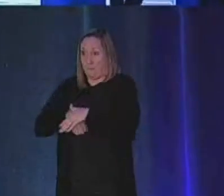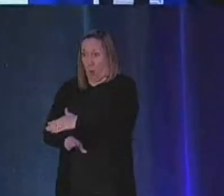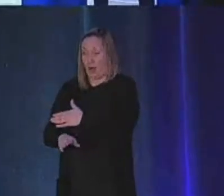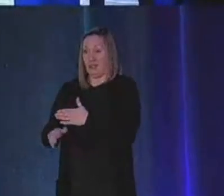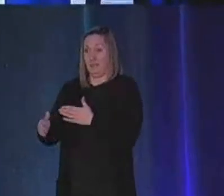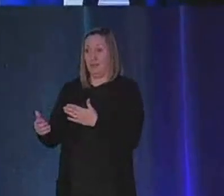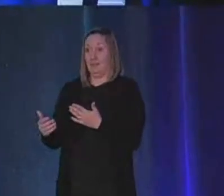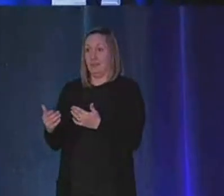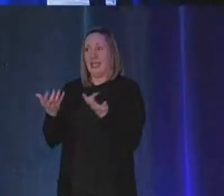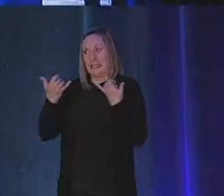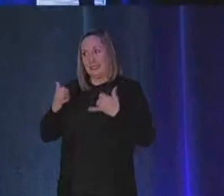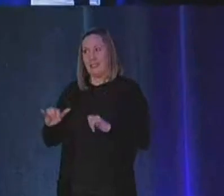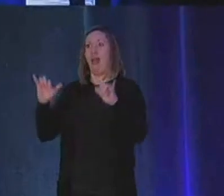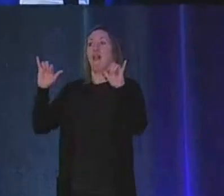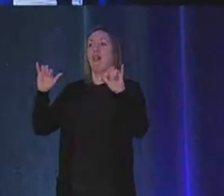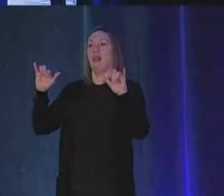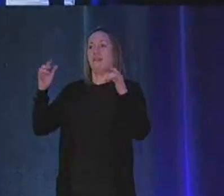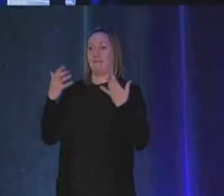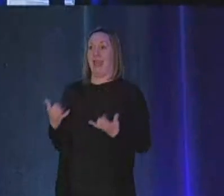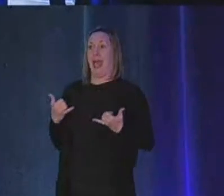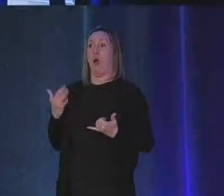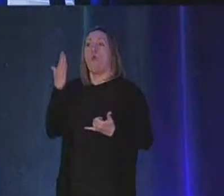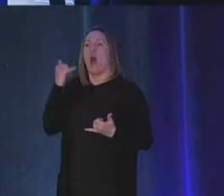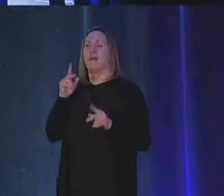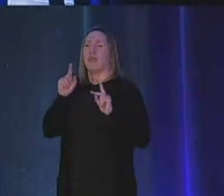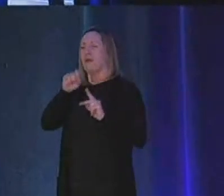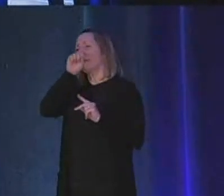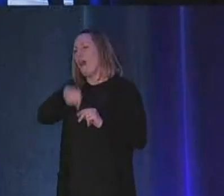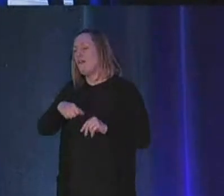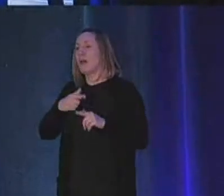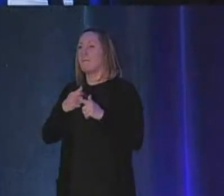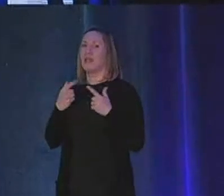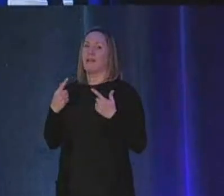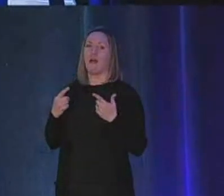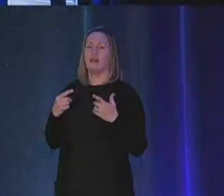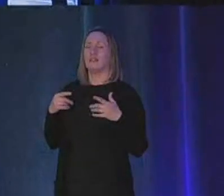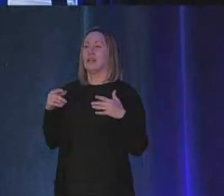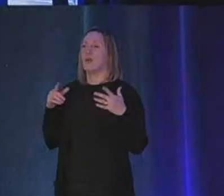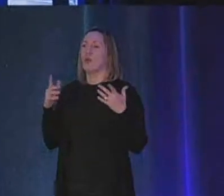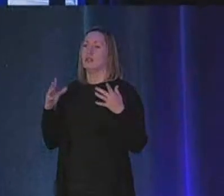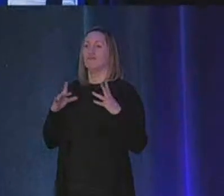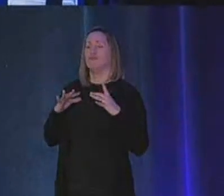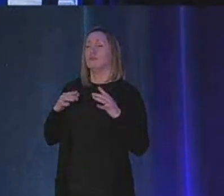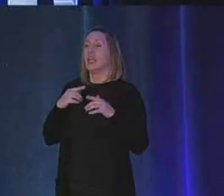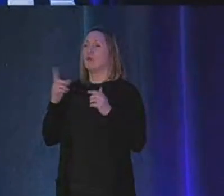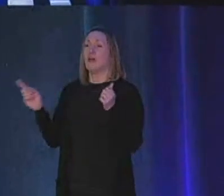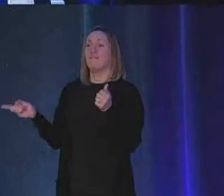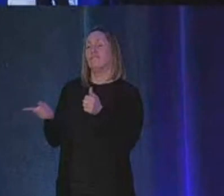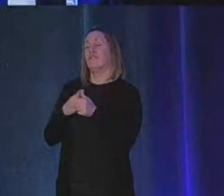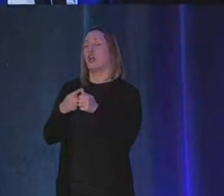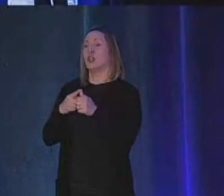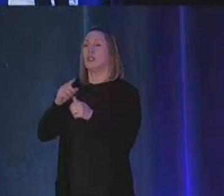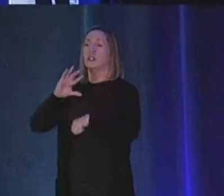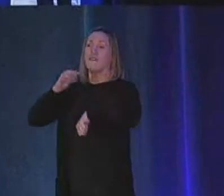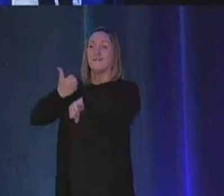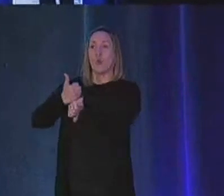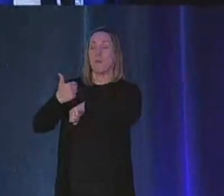now. Why? Well, it's a format that people love because it was a lossy format. It was the first one that we could